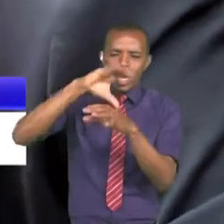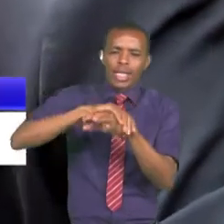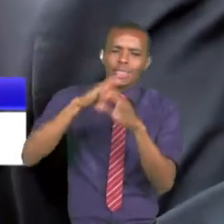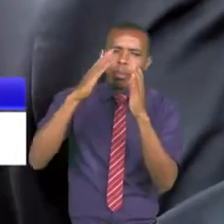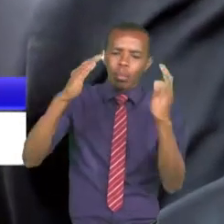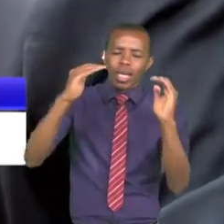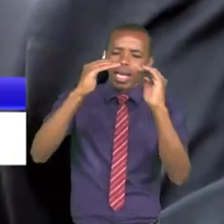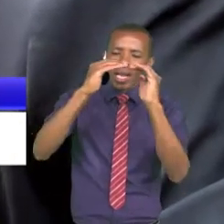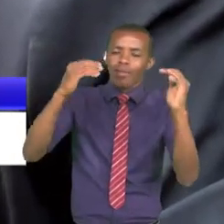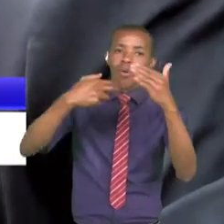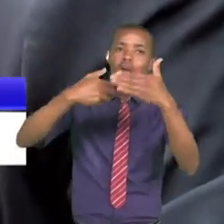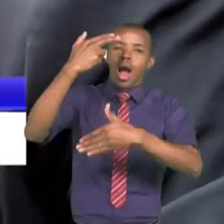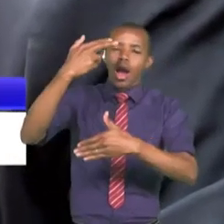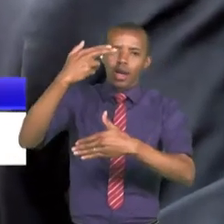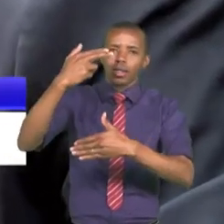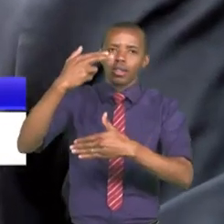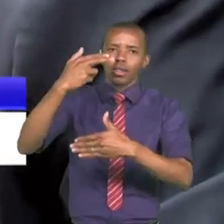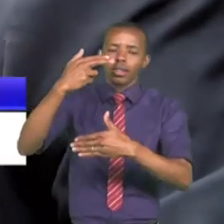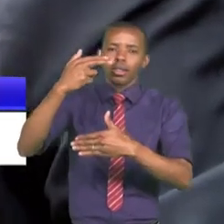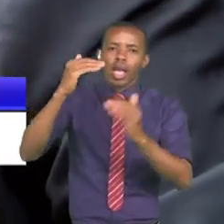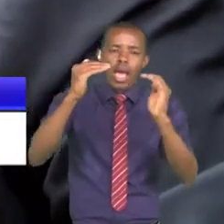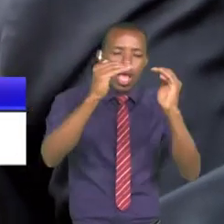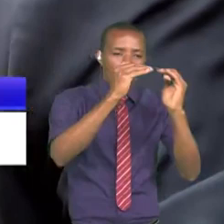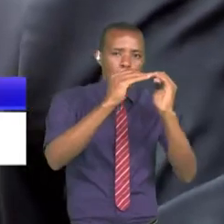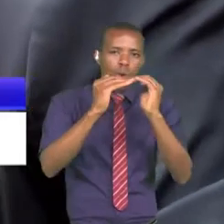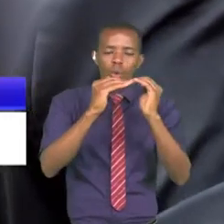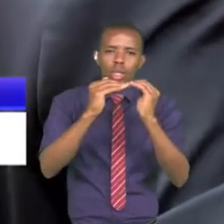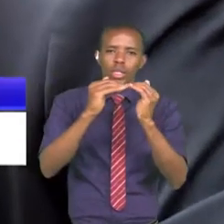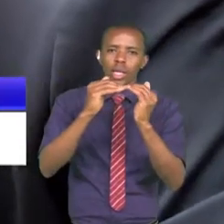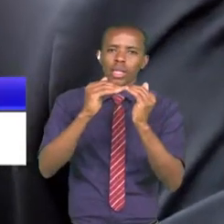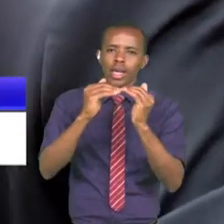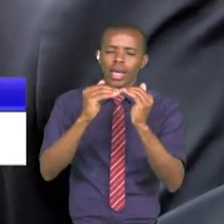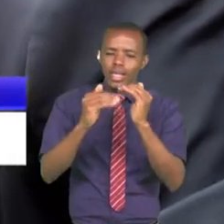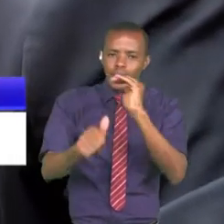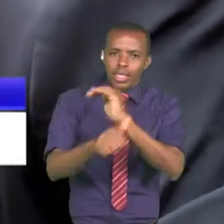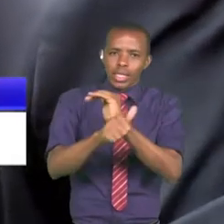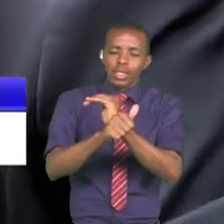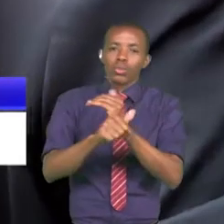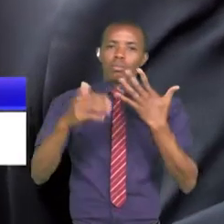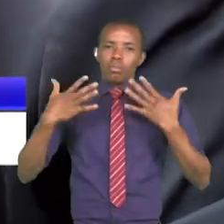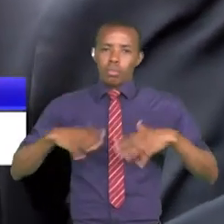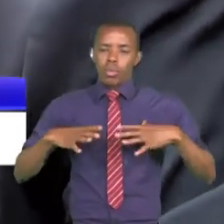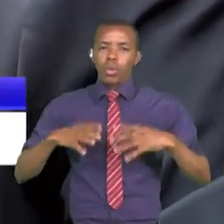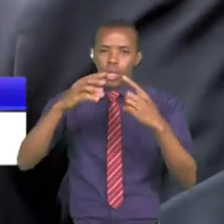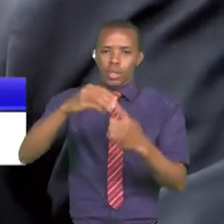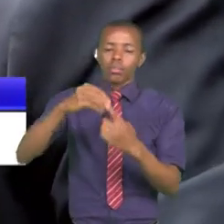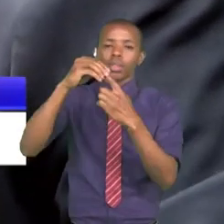high levels of E. coli, which are an immediate threat to us as humans. People,